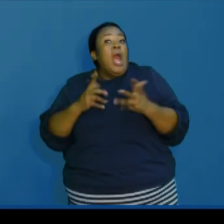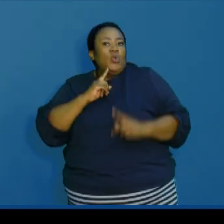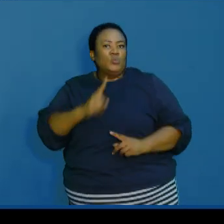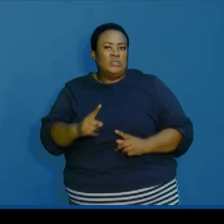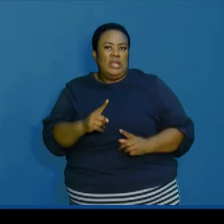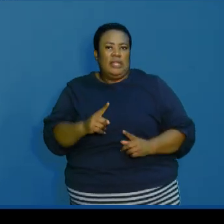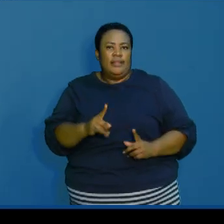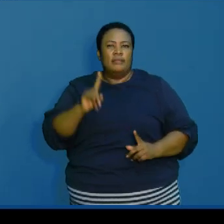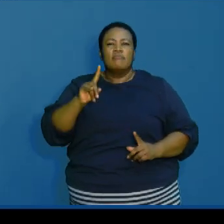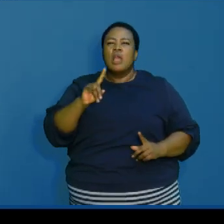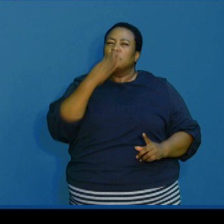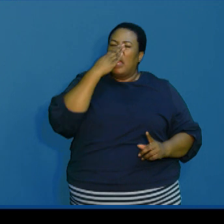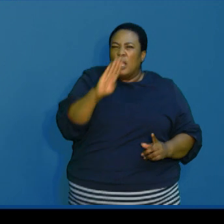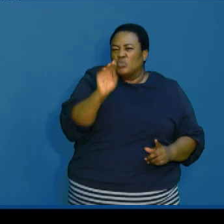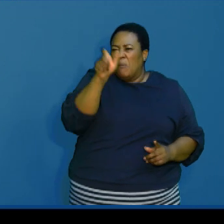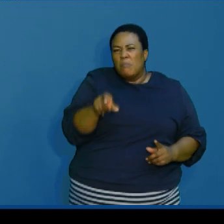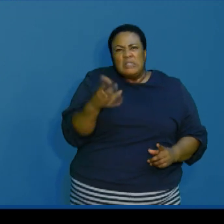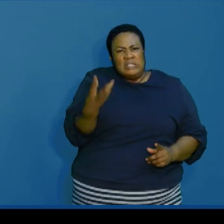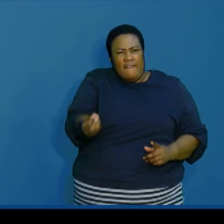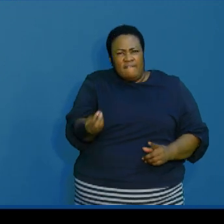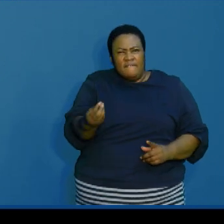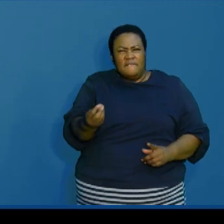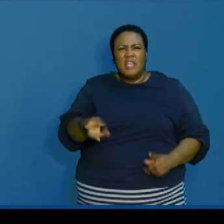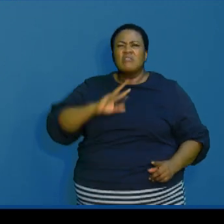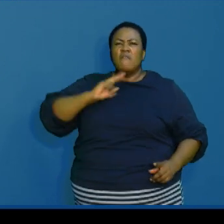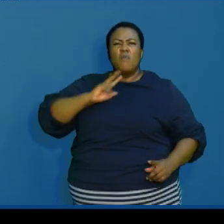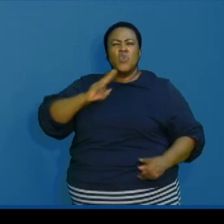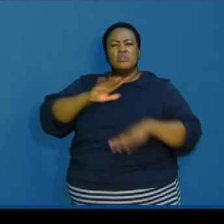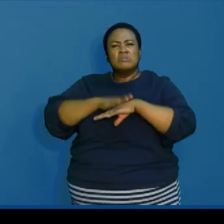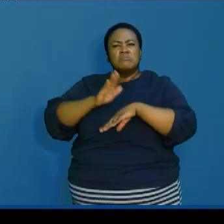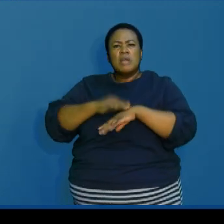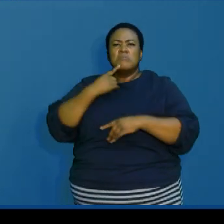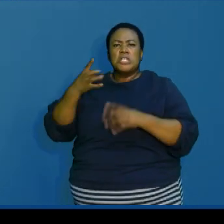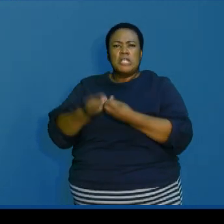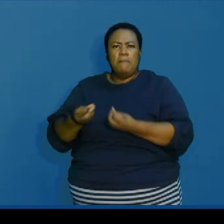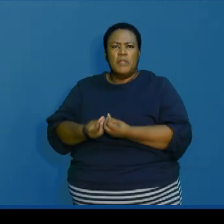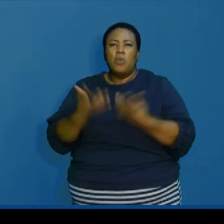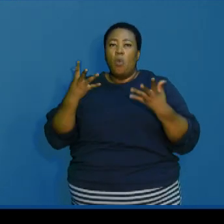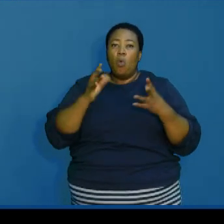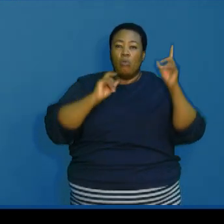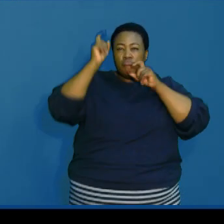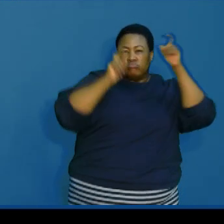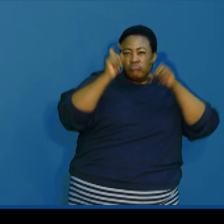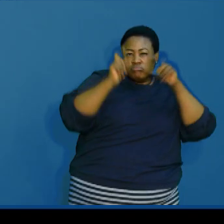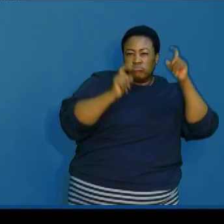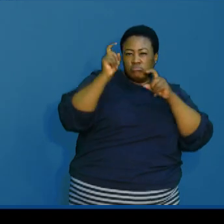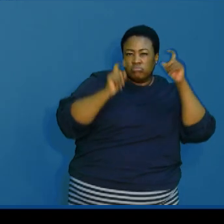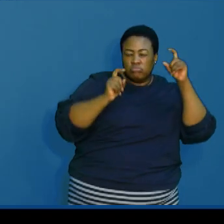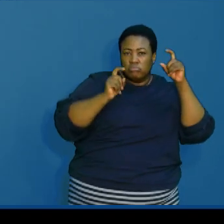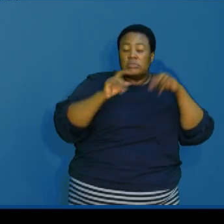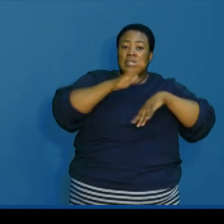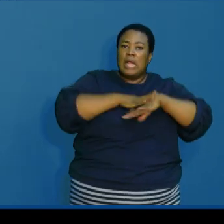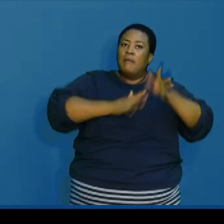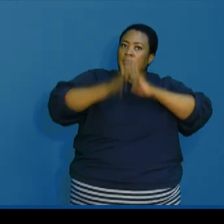the attitude that someone has in their voice when they say something. And your tone of voice shows how the